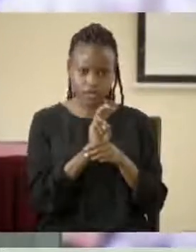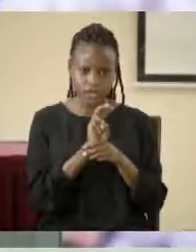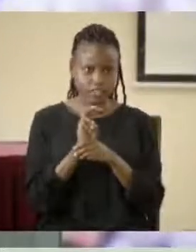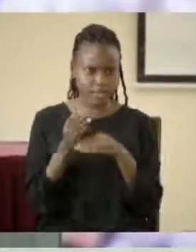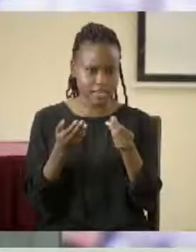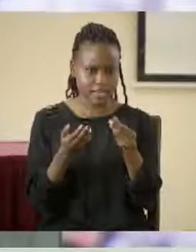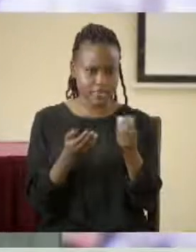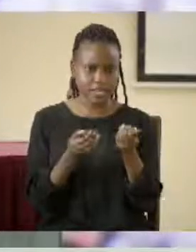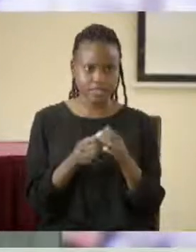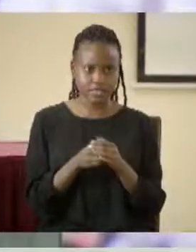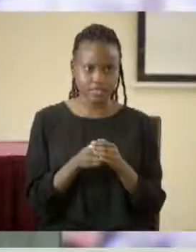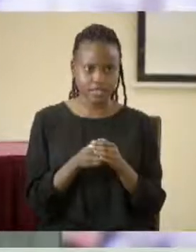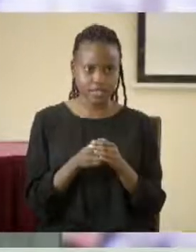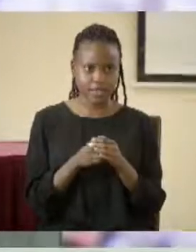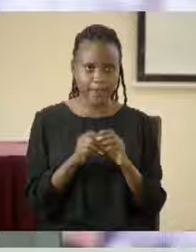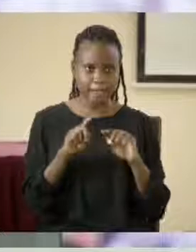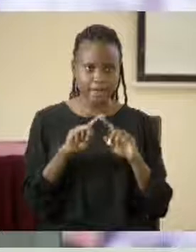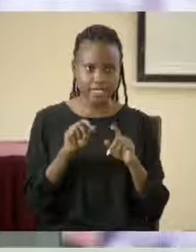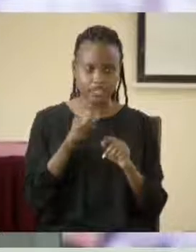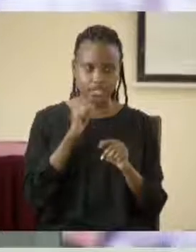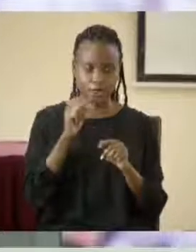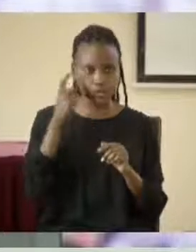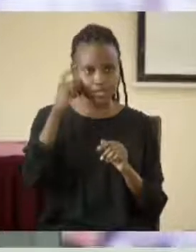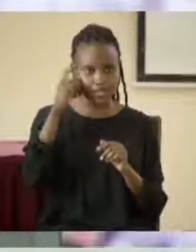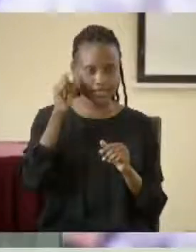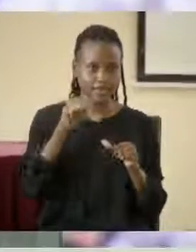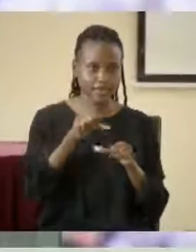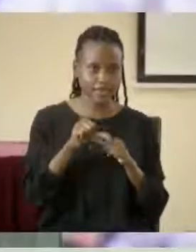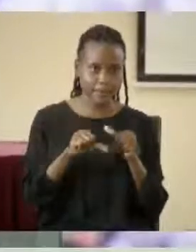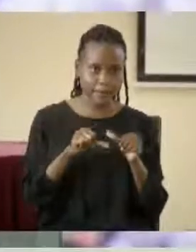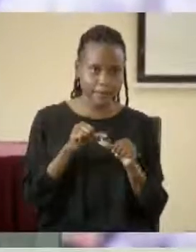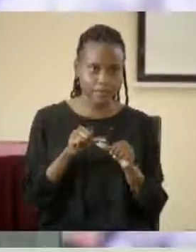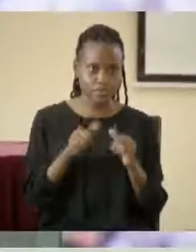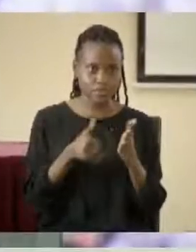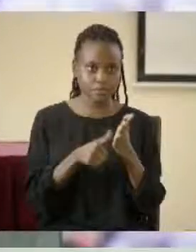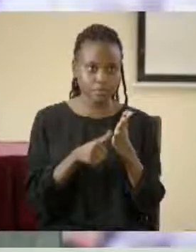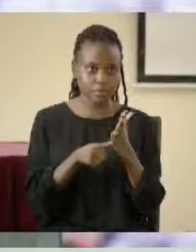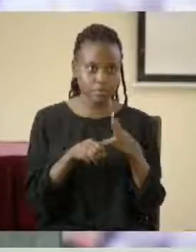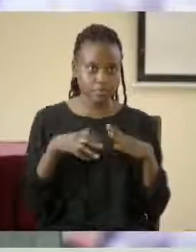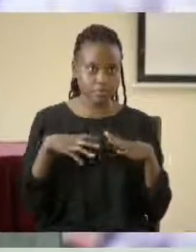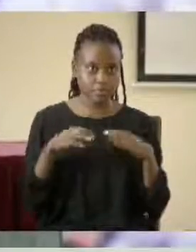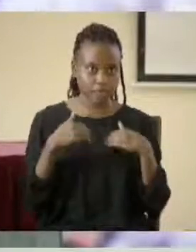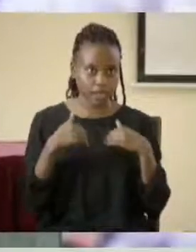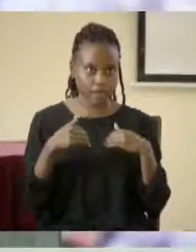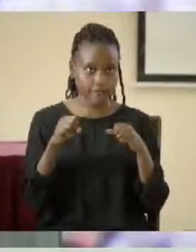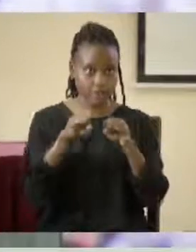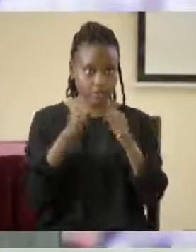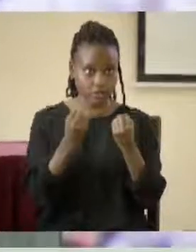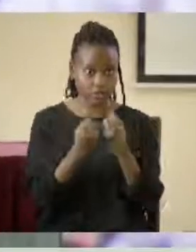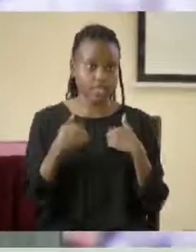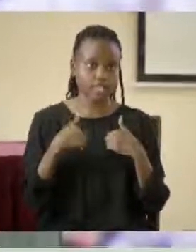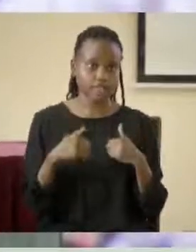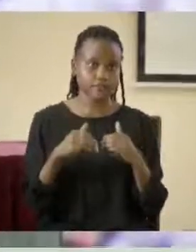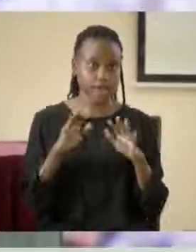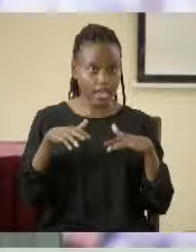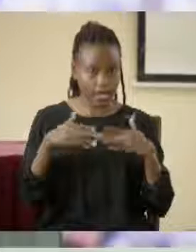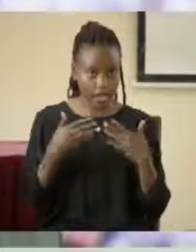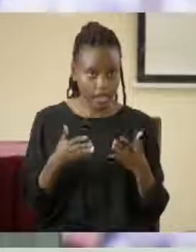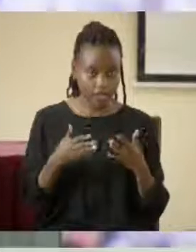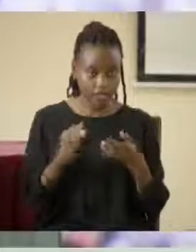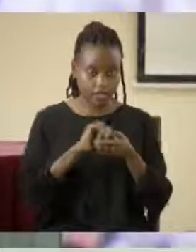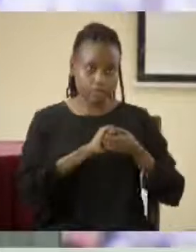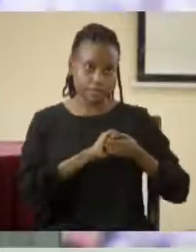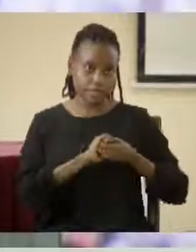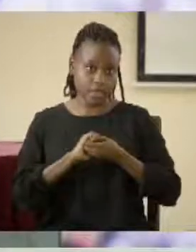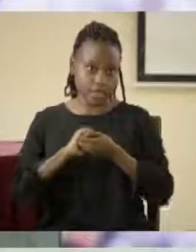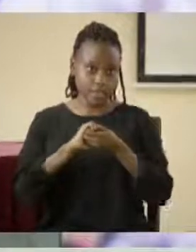most money, but are not thinking about the problems that society has and how they can be engaged